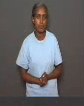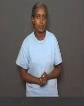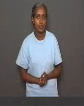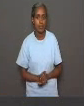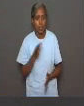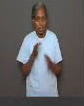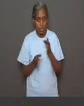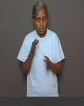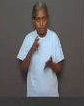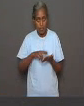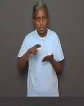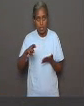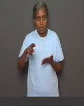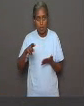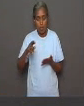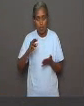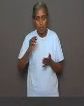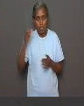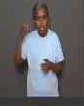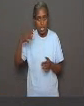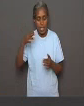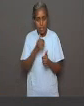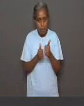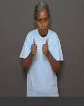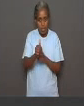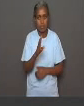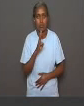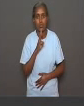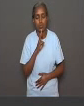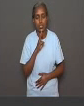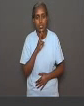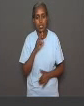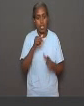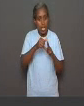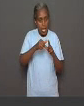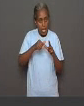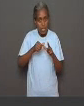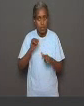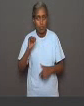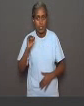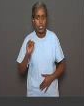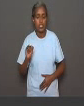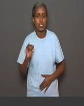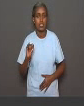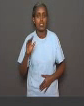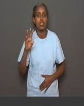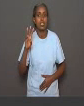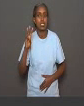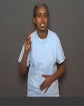If a ray of light passes through water with an angle incidence of